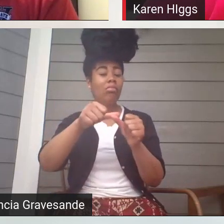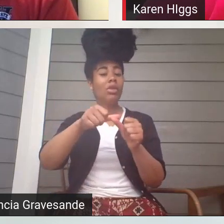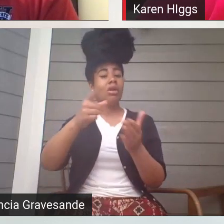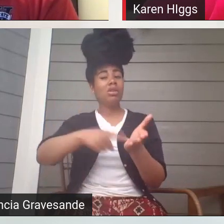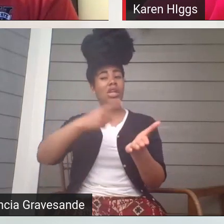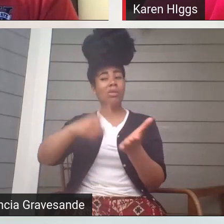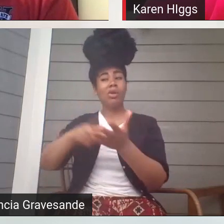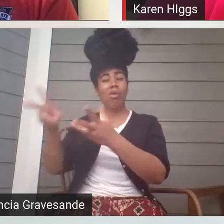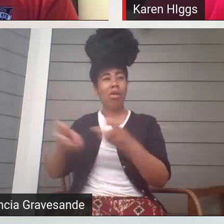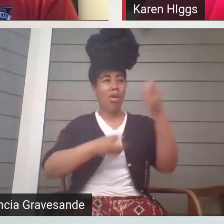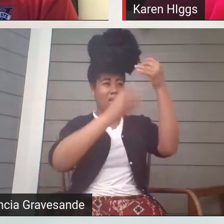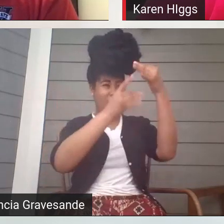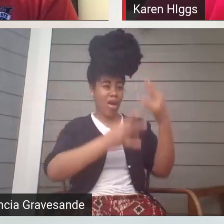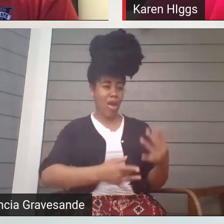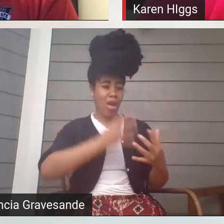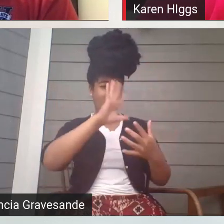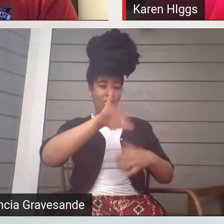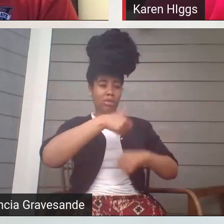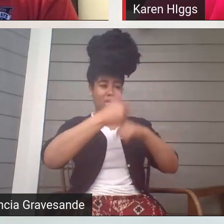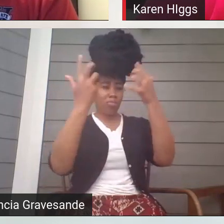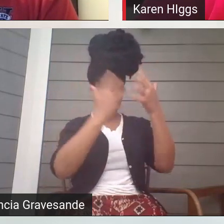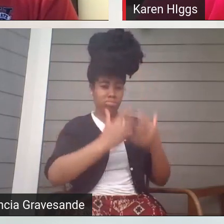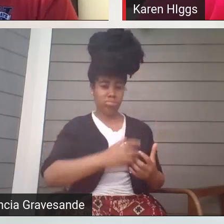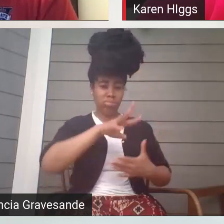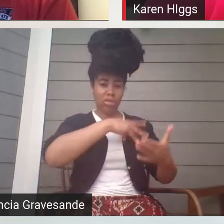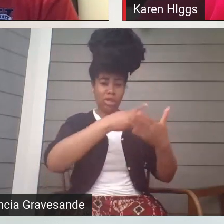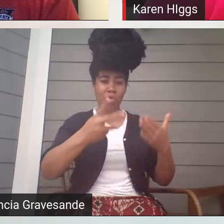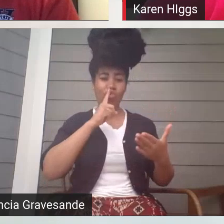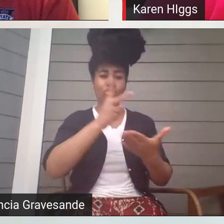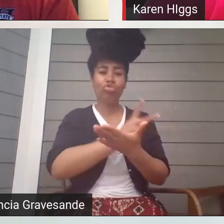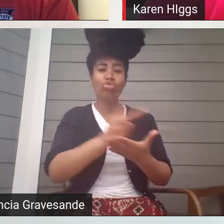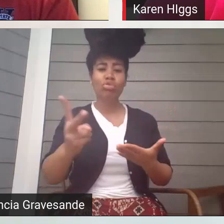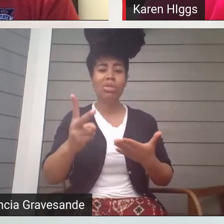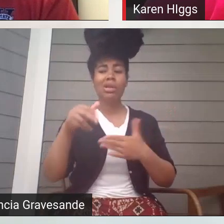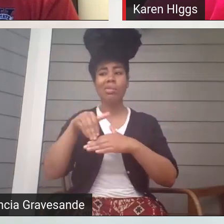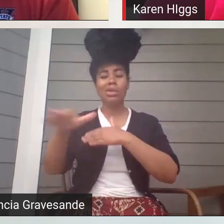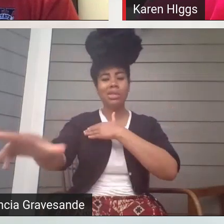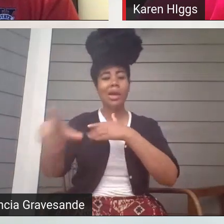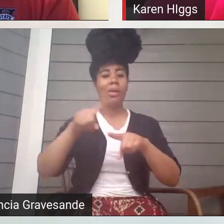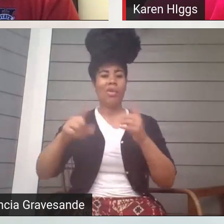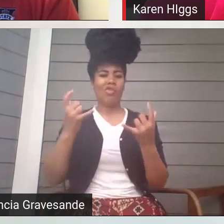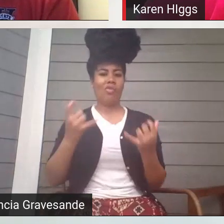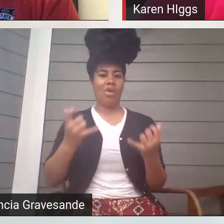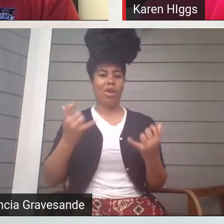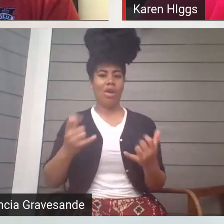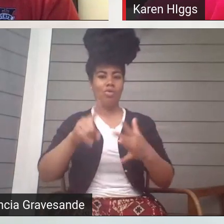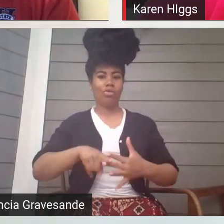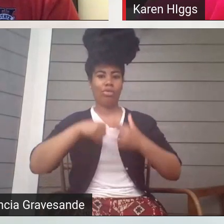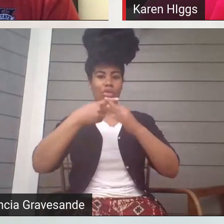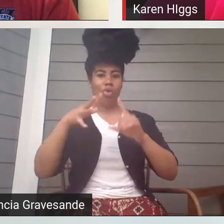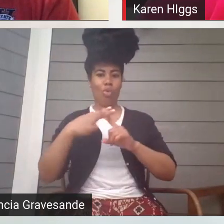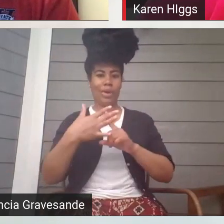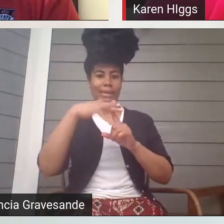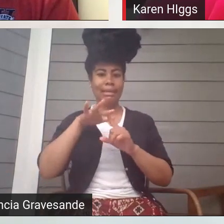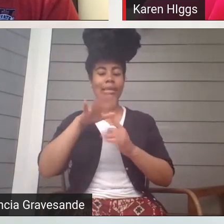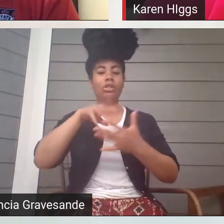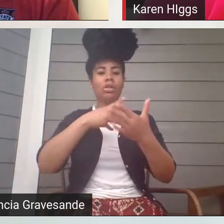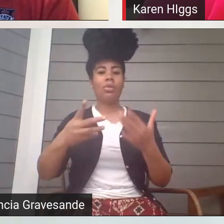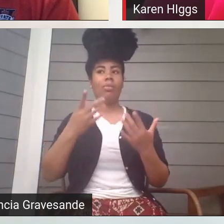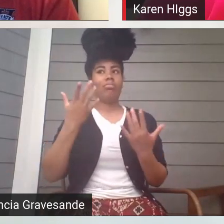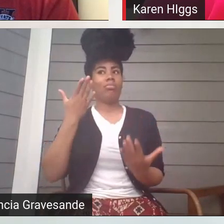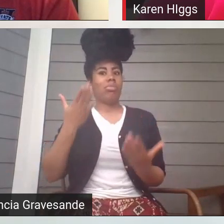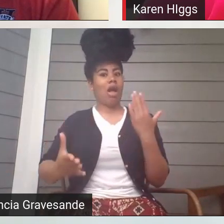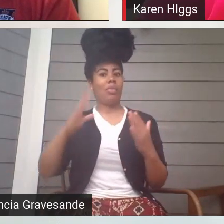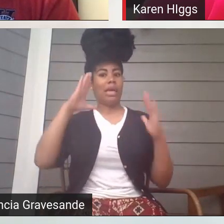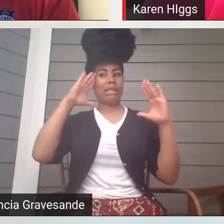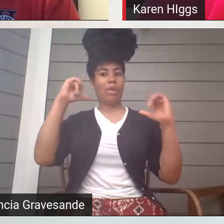around in about 2 weeks, but right now, as we begin this orientation season, we expect to have a lot of responses, a lot of you